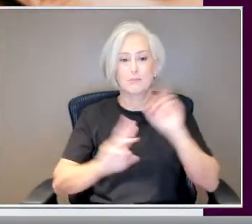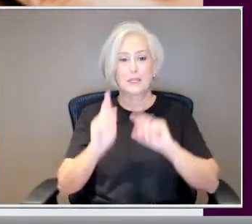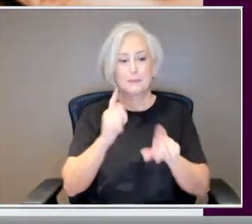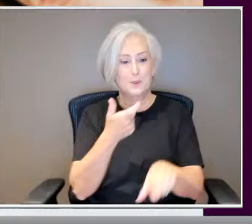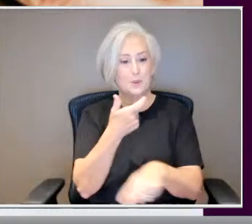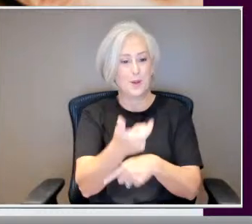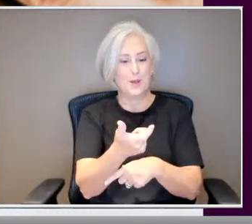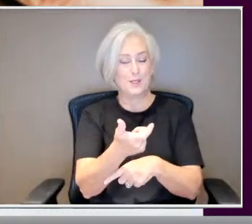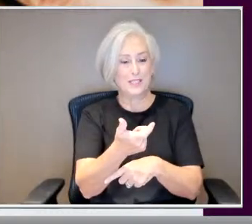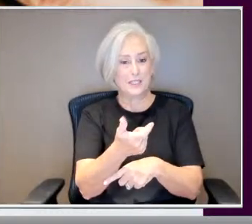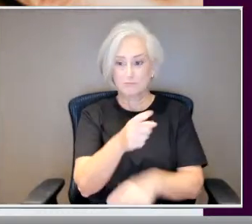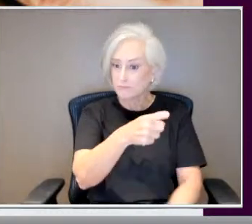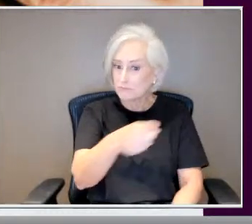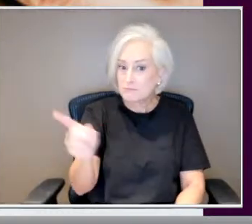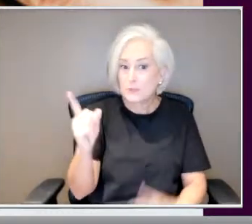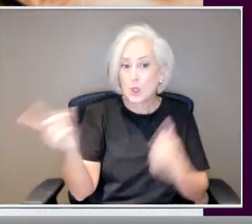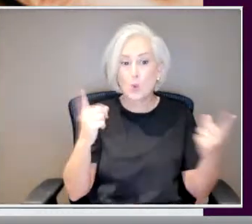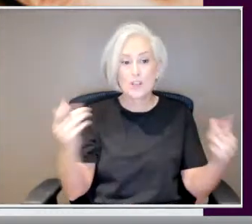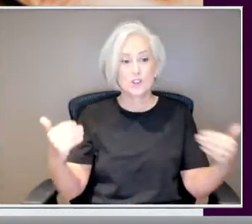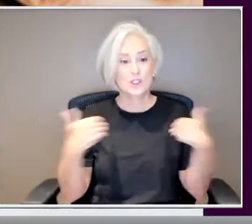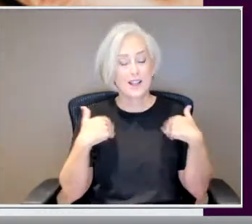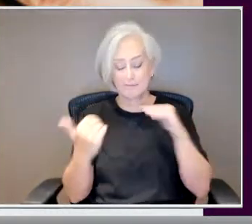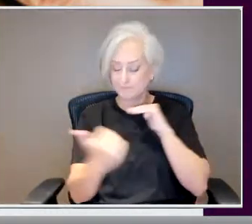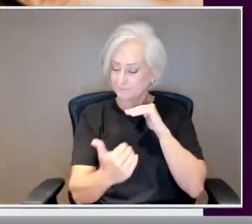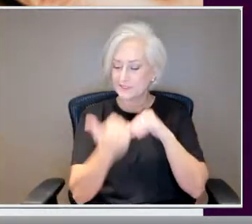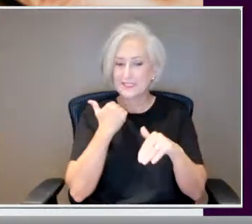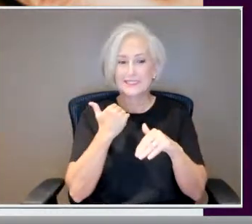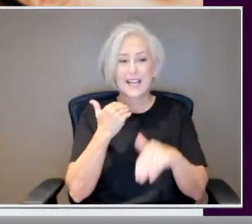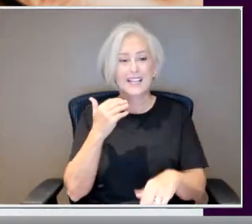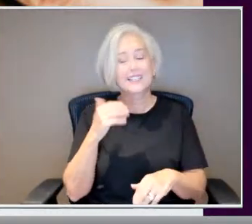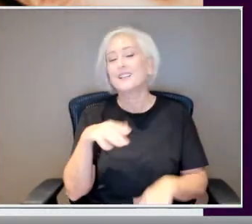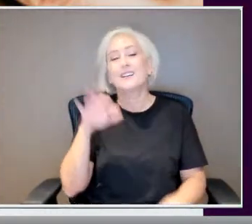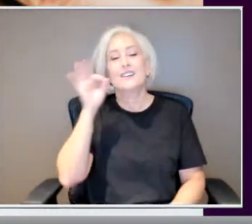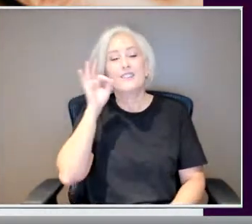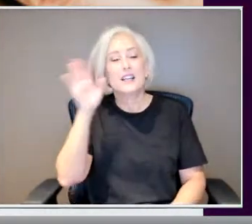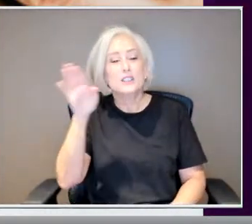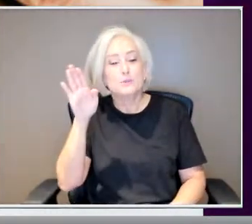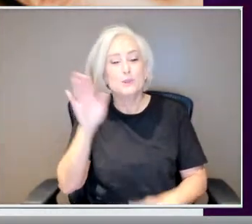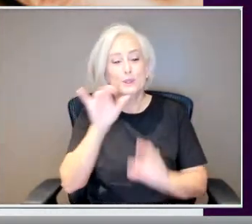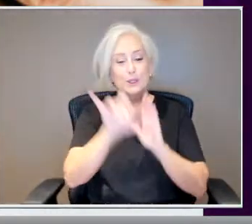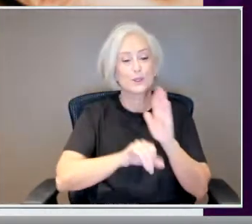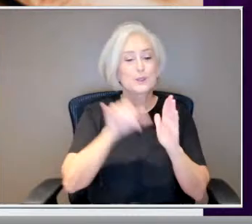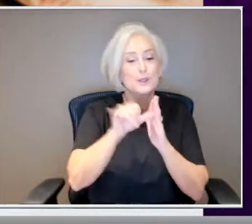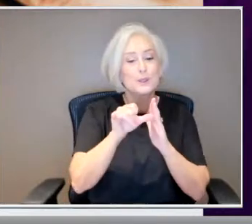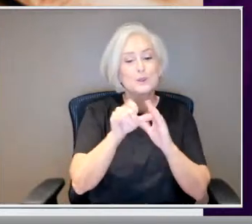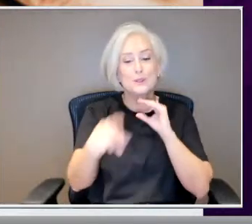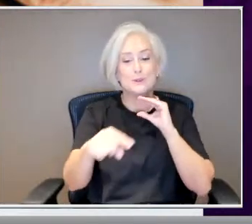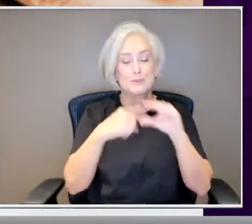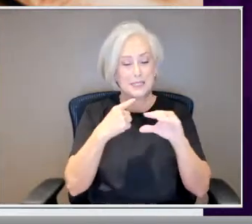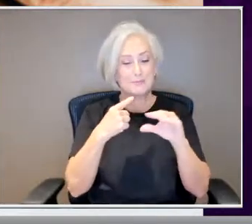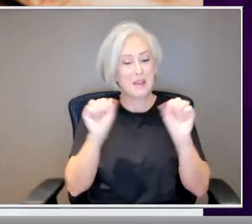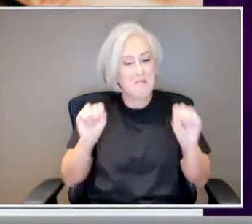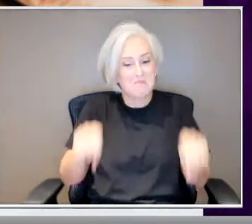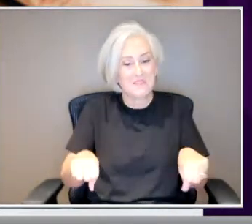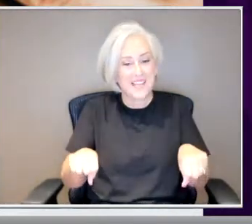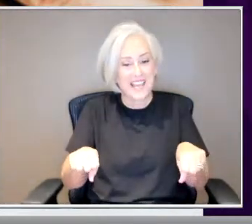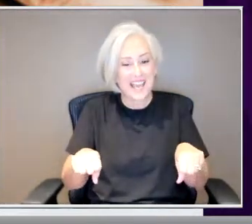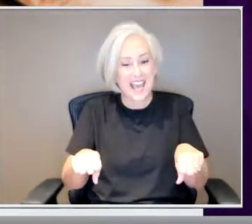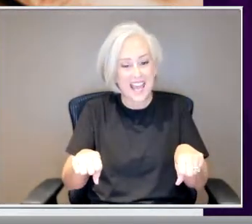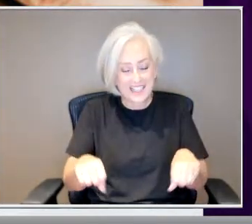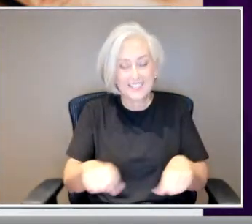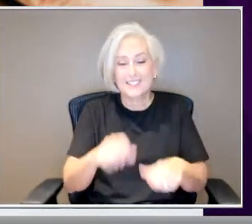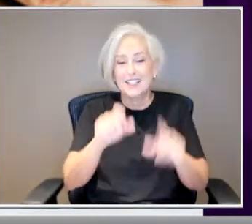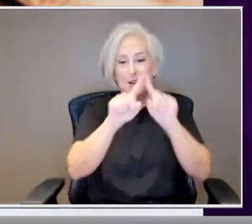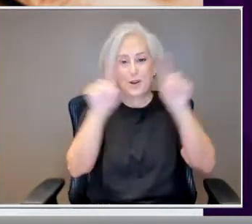have a question, send it to us right now on YouTube, Facebook, or a comment. You can send it on the All Things Heart email as well. You'll find all the links right there